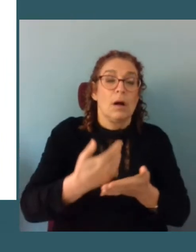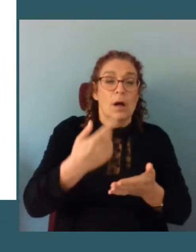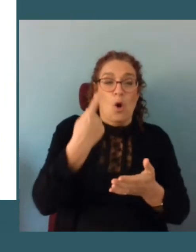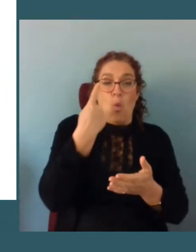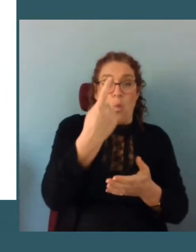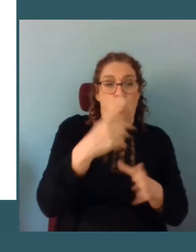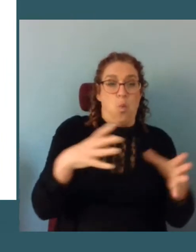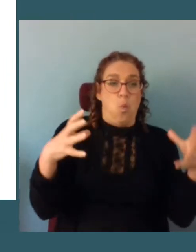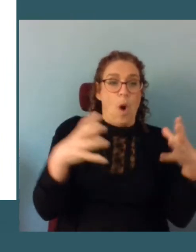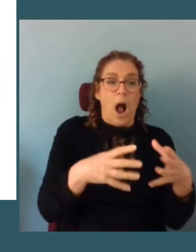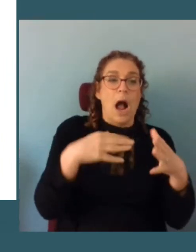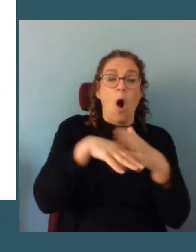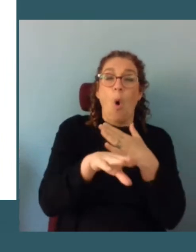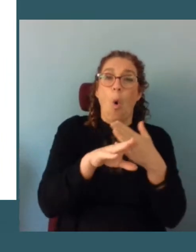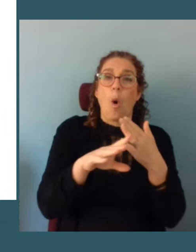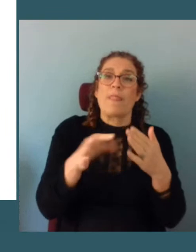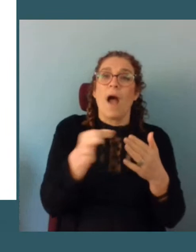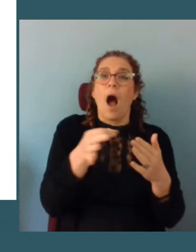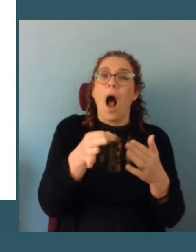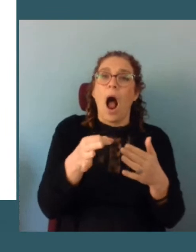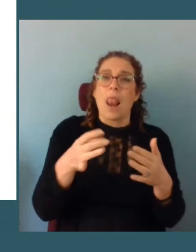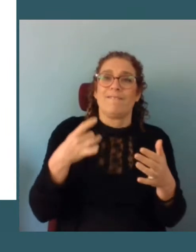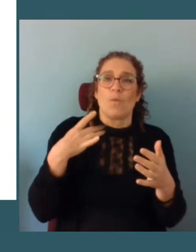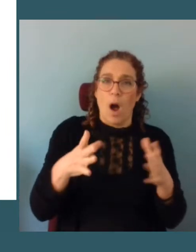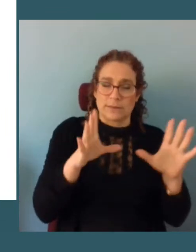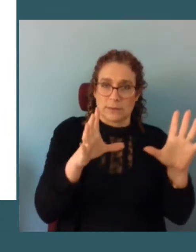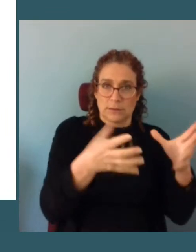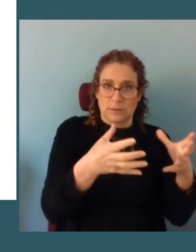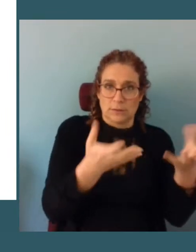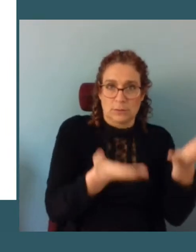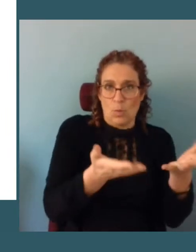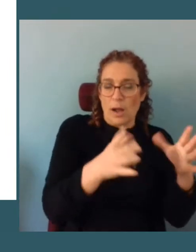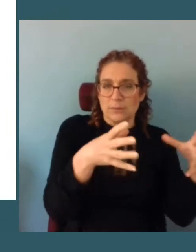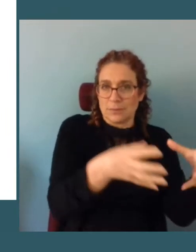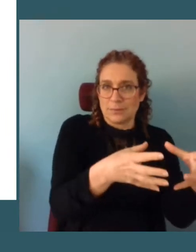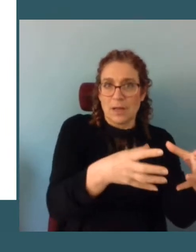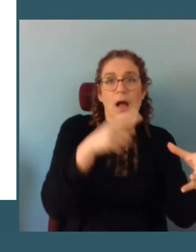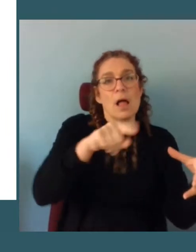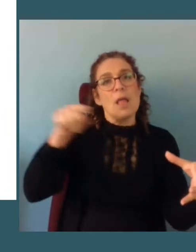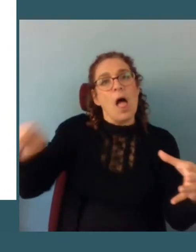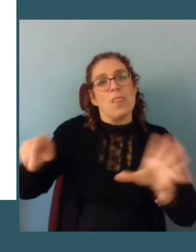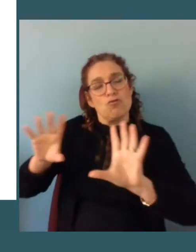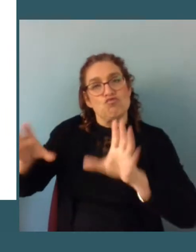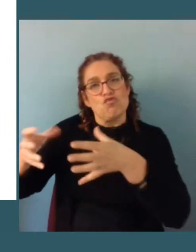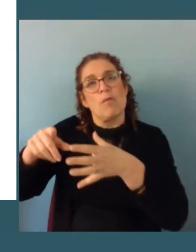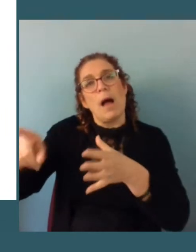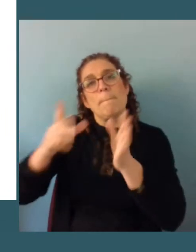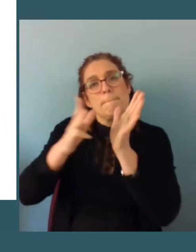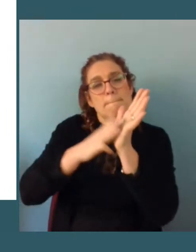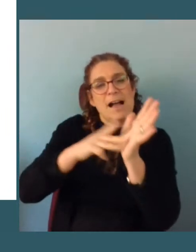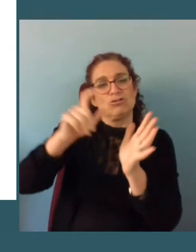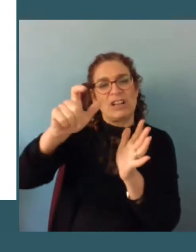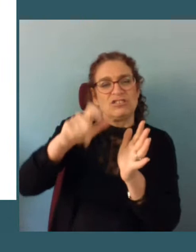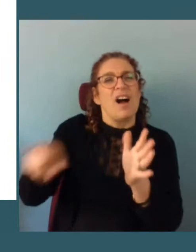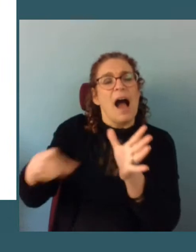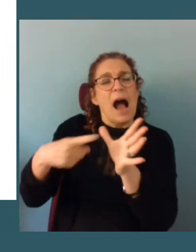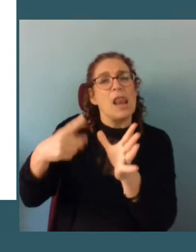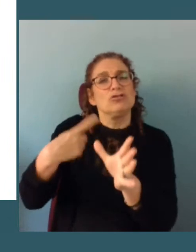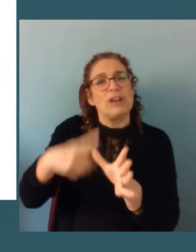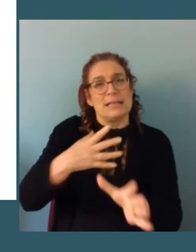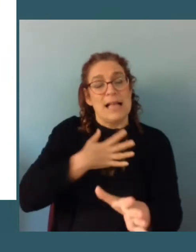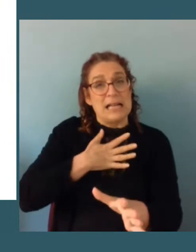Wight cohort, and the other one was the Manchester Allergy and Asthma study. And